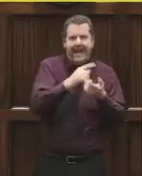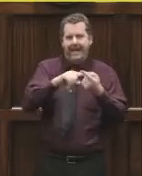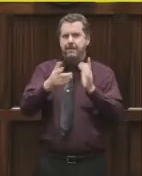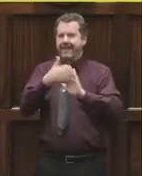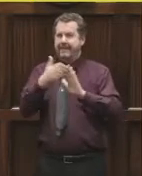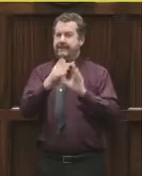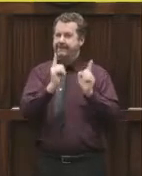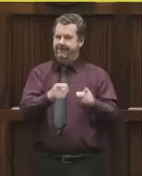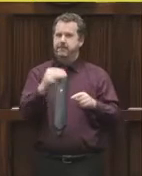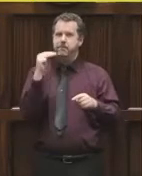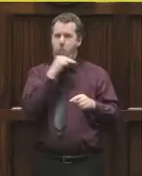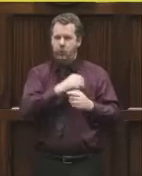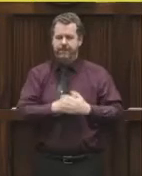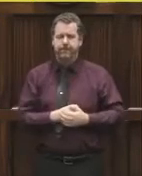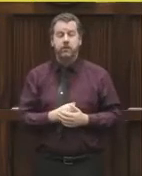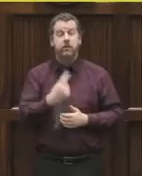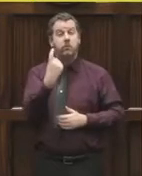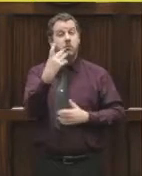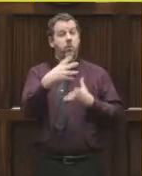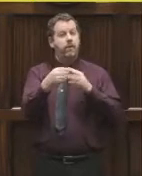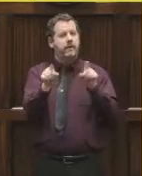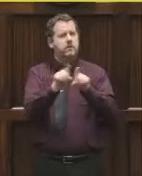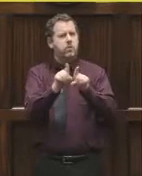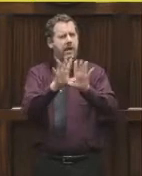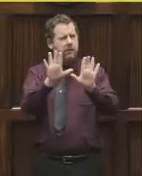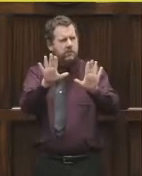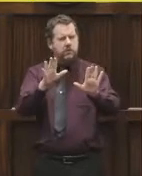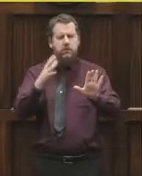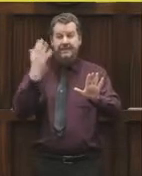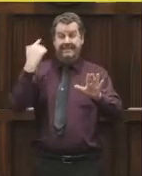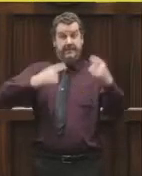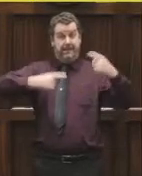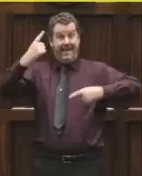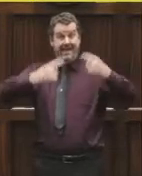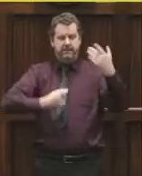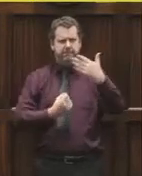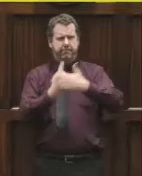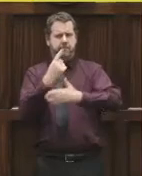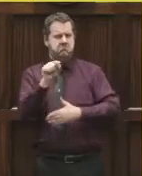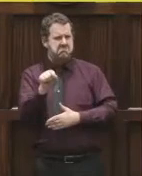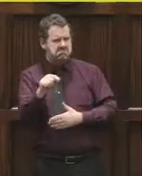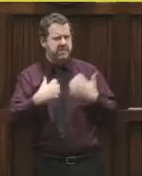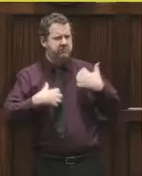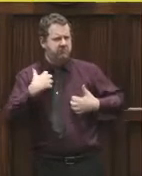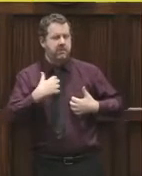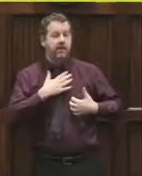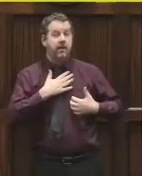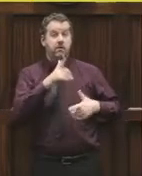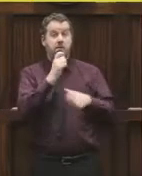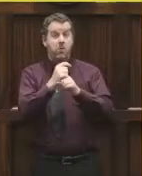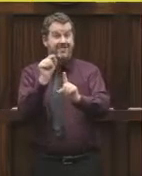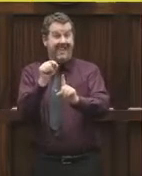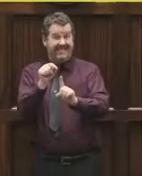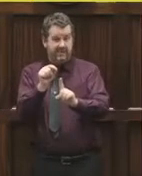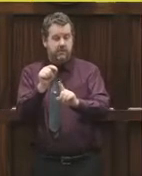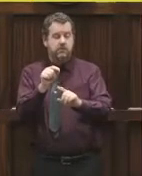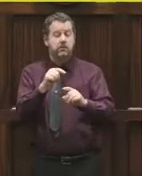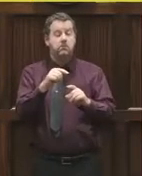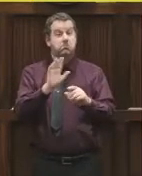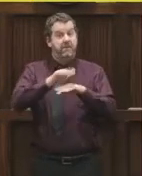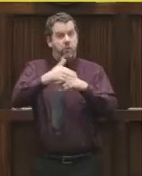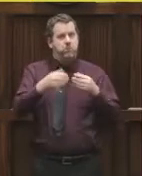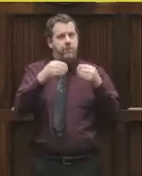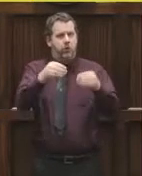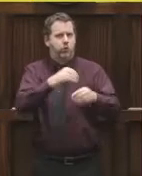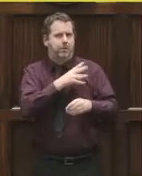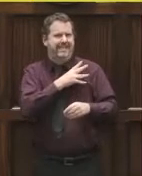one other thing as well, Cancora, in relation, because it came up during the debate. I want to mention before we go on to the committee stage that I'm delighted